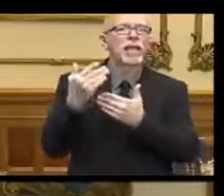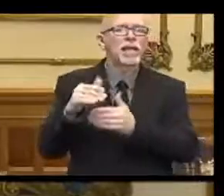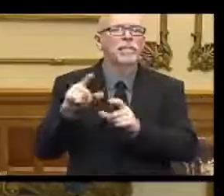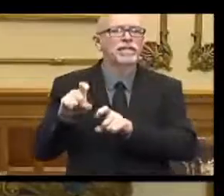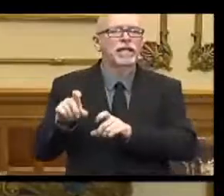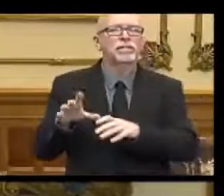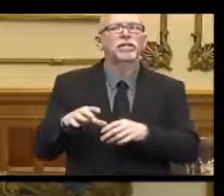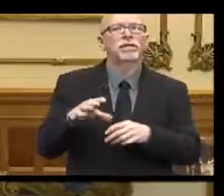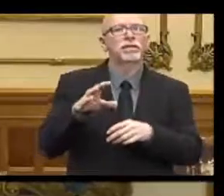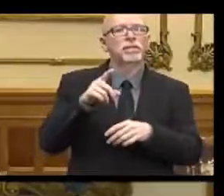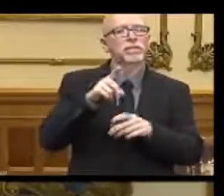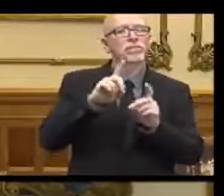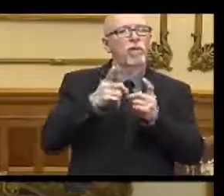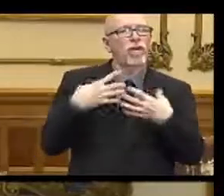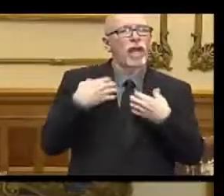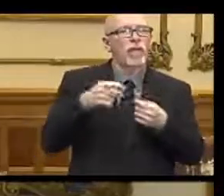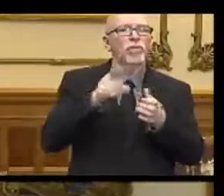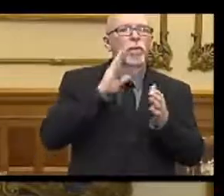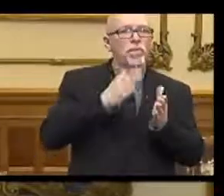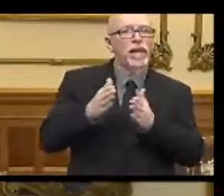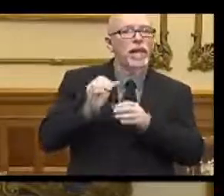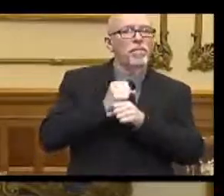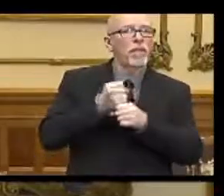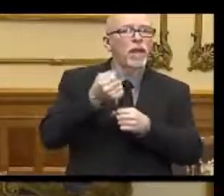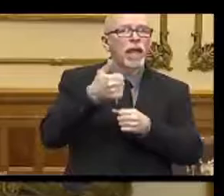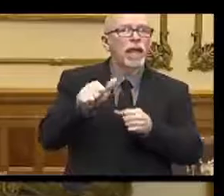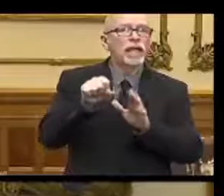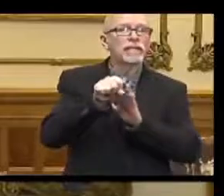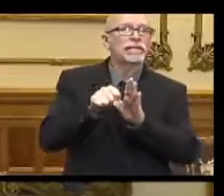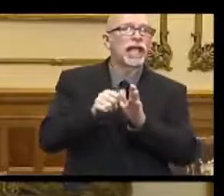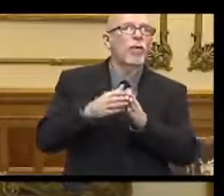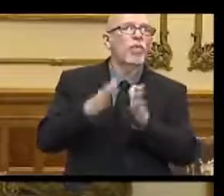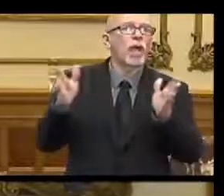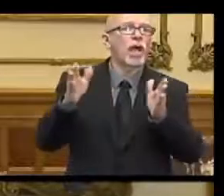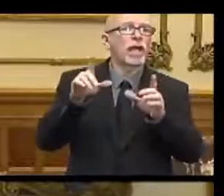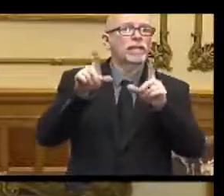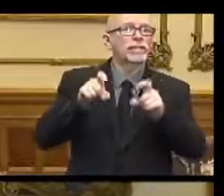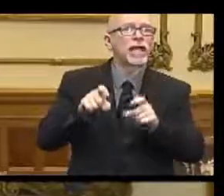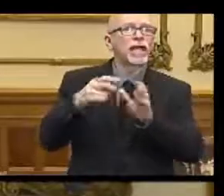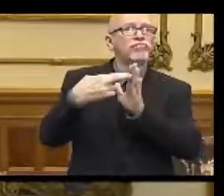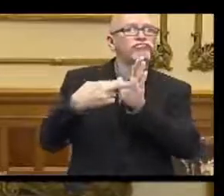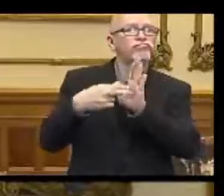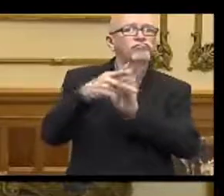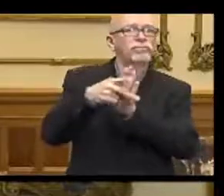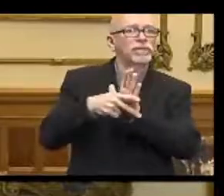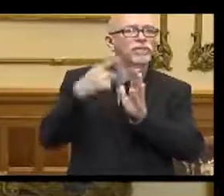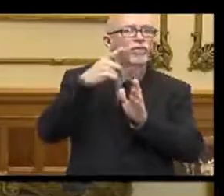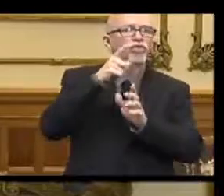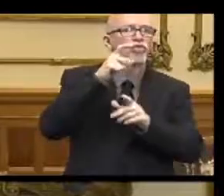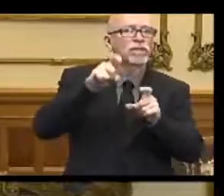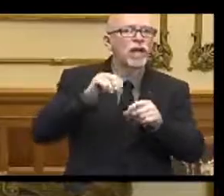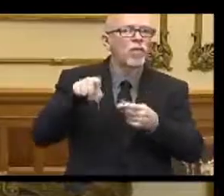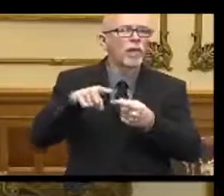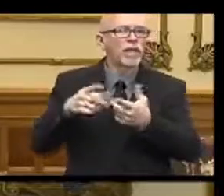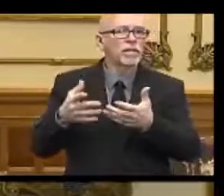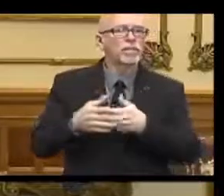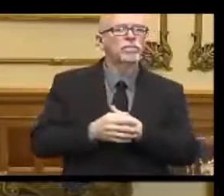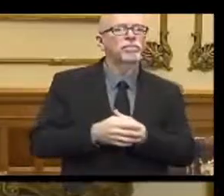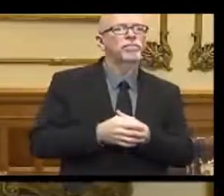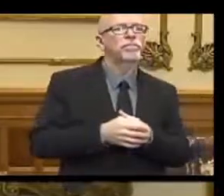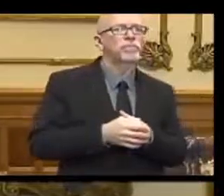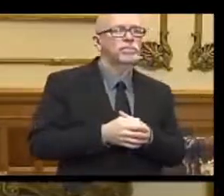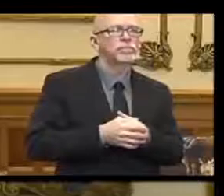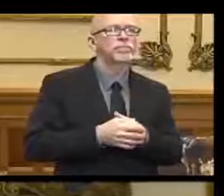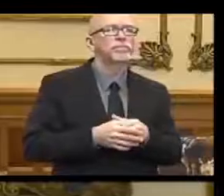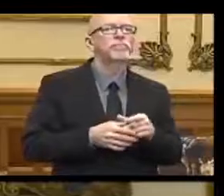testing. Is the Department of Health planning to make any statewide testing protocol for who gets tested and when? We